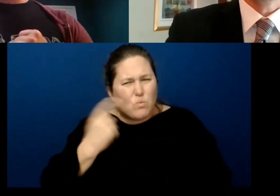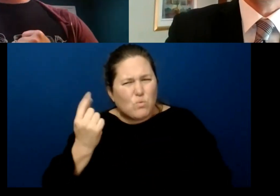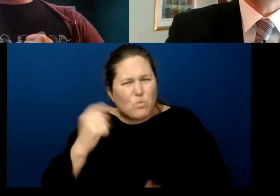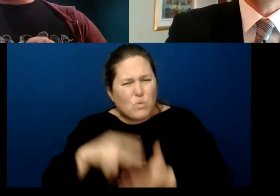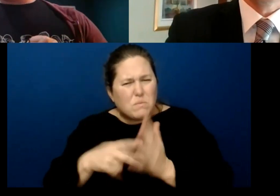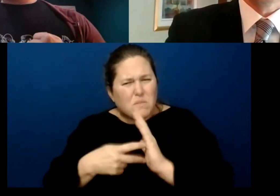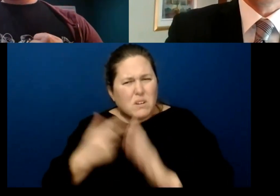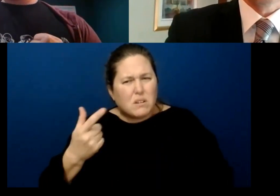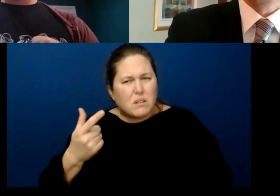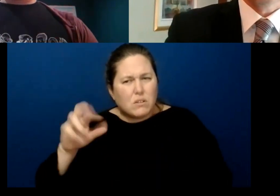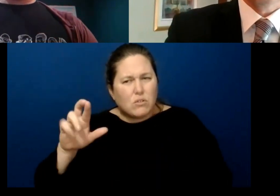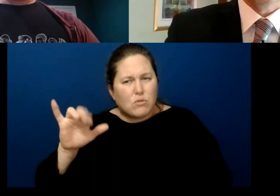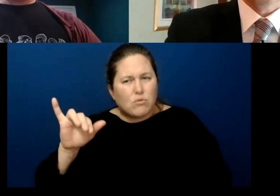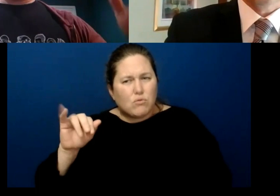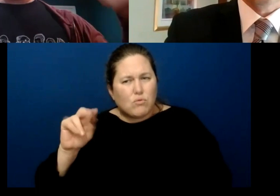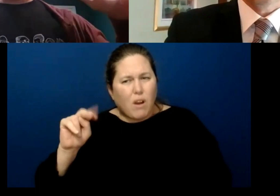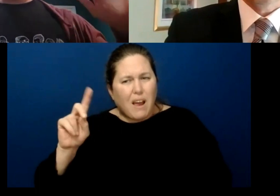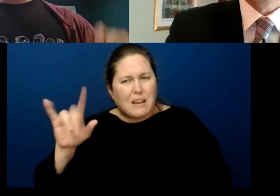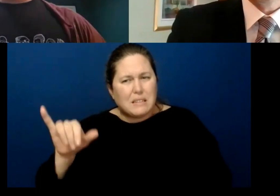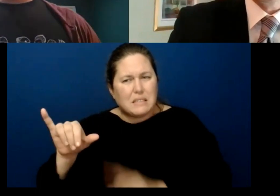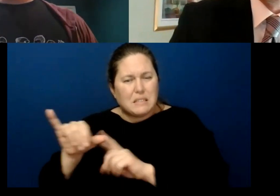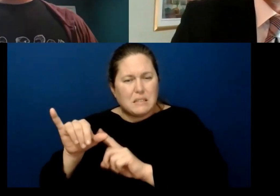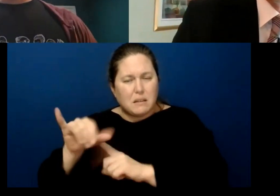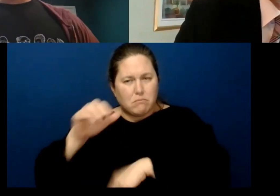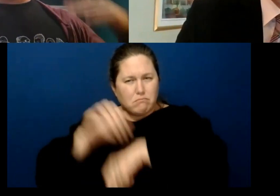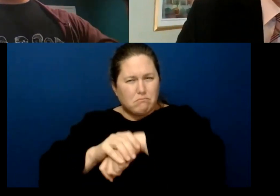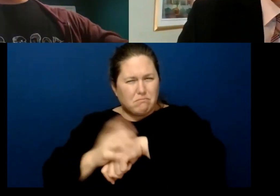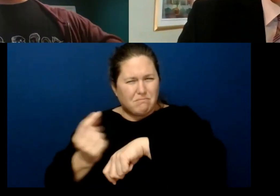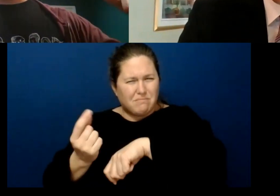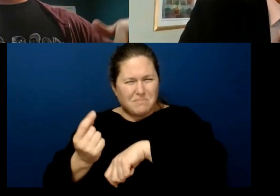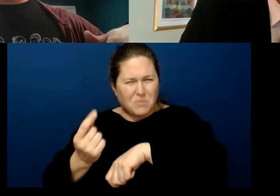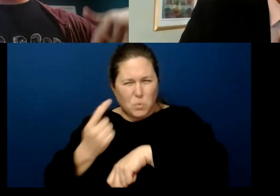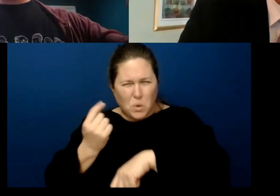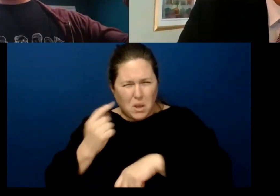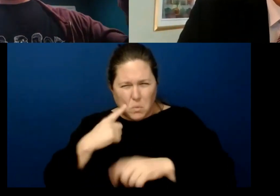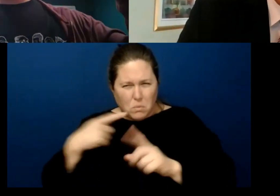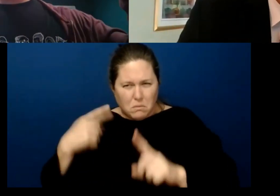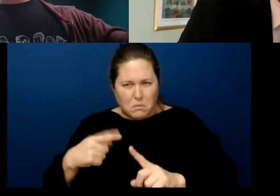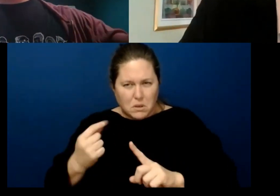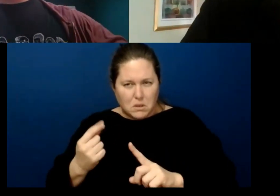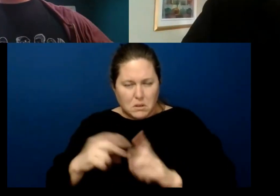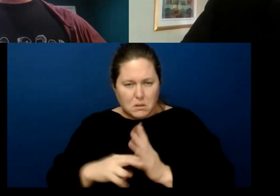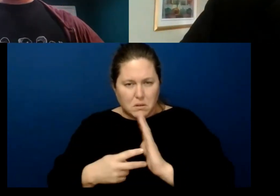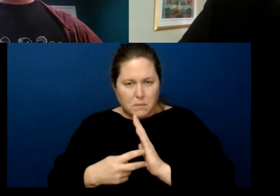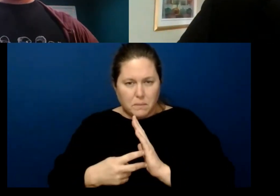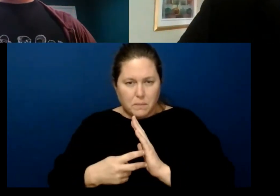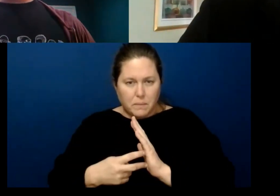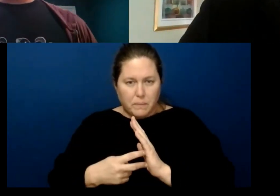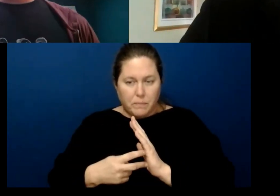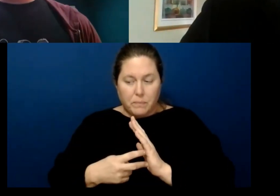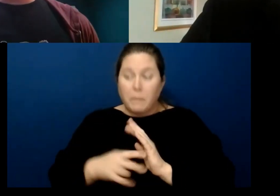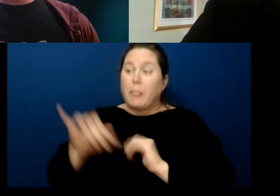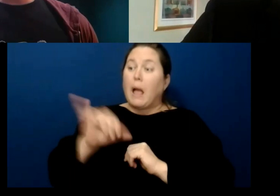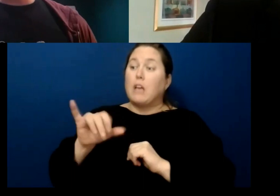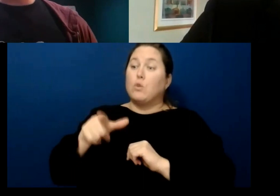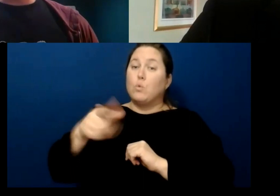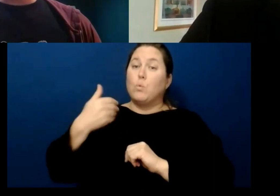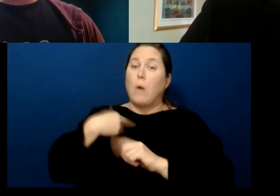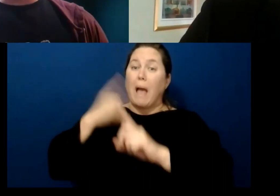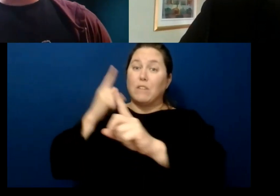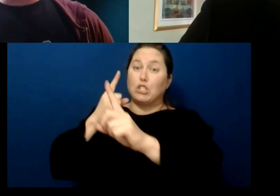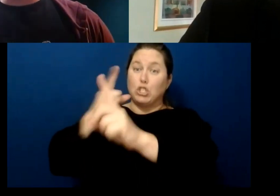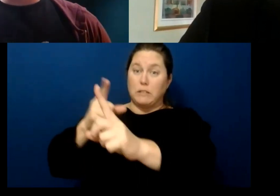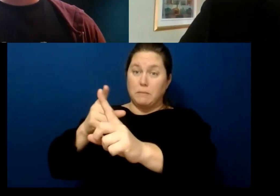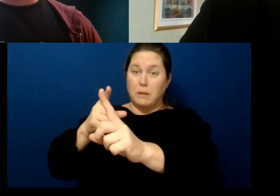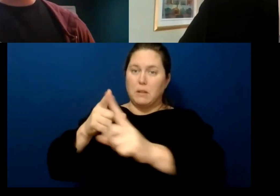grind. So the grind is, say you have an achievement and it's go and do this thing 50 times, and the thing is kind of